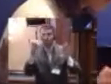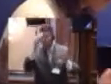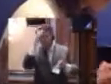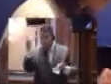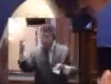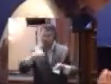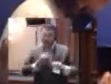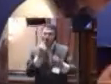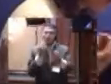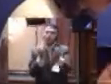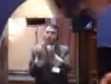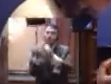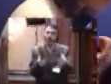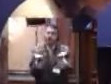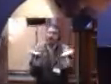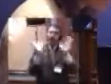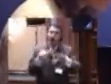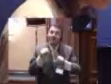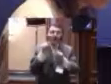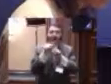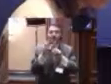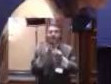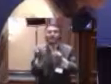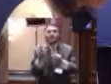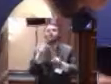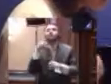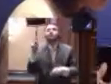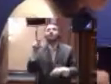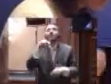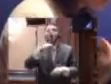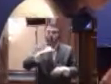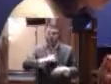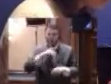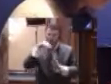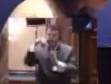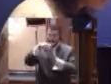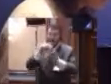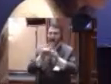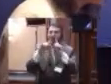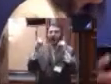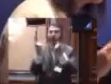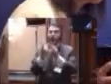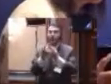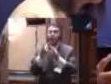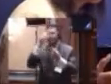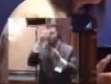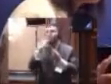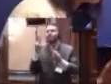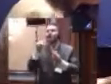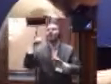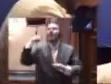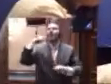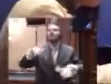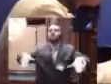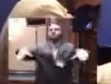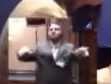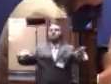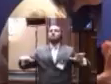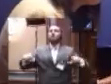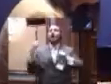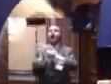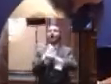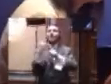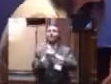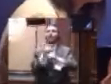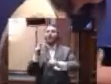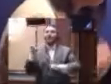dispersion of that power, and of course validating the government's ongoing political authority. And we've already heard